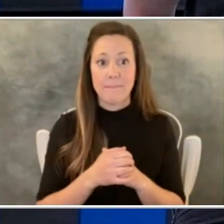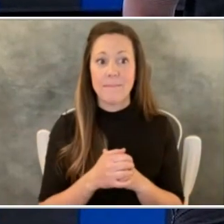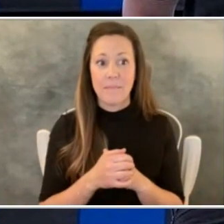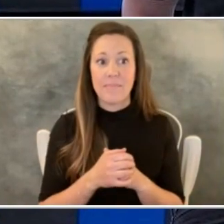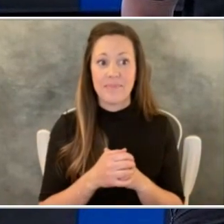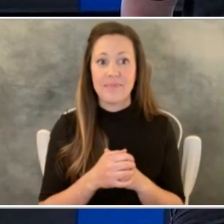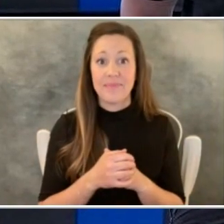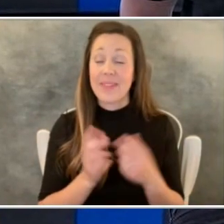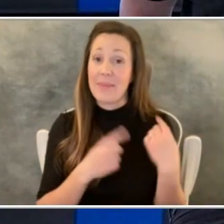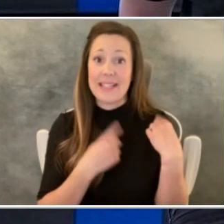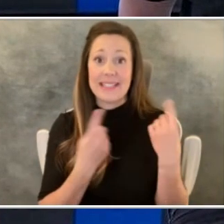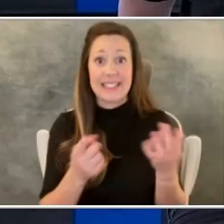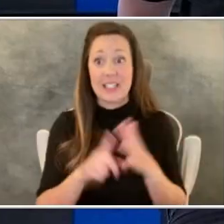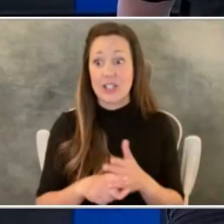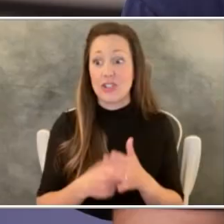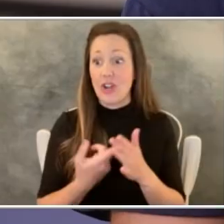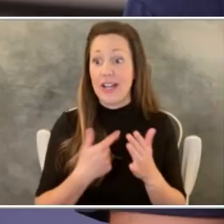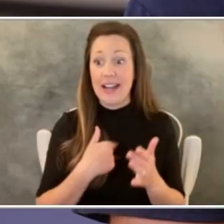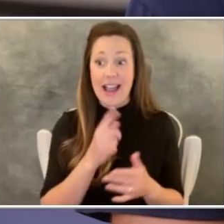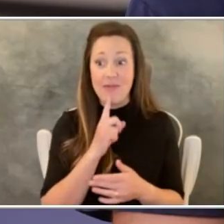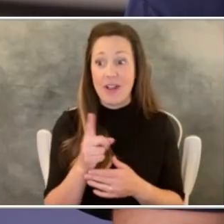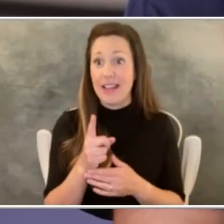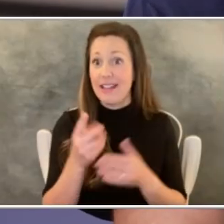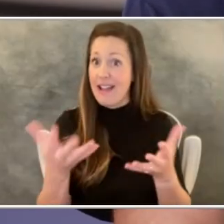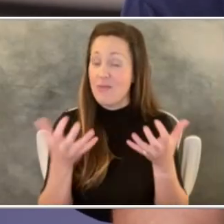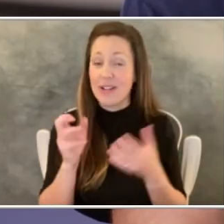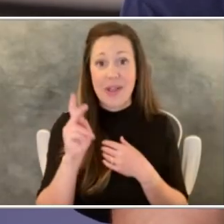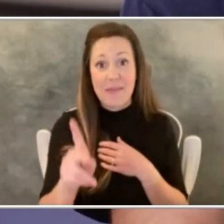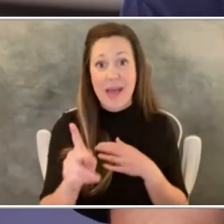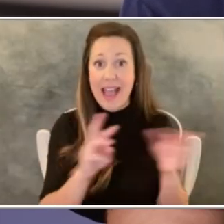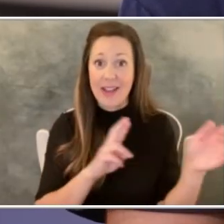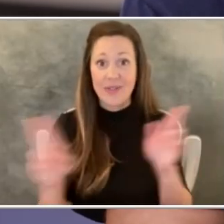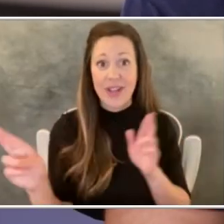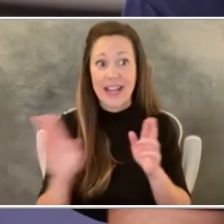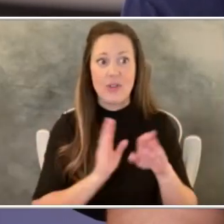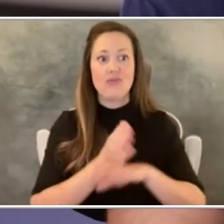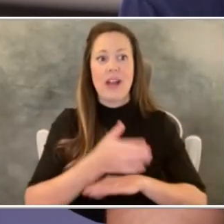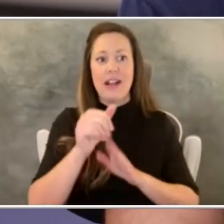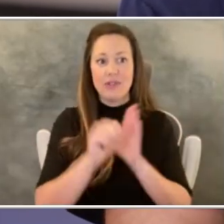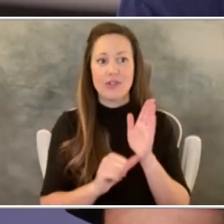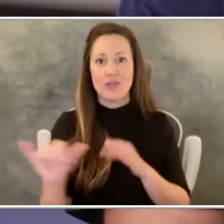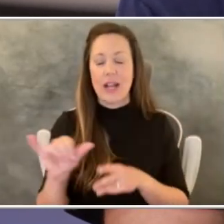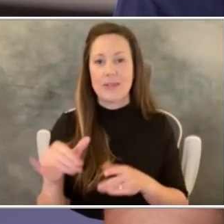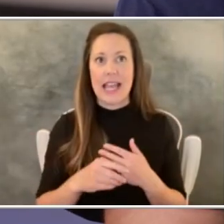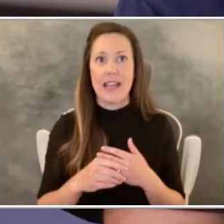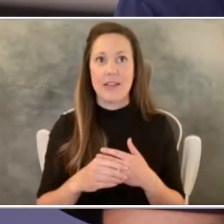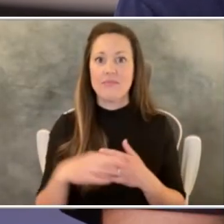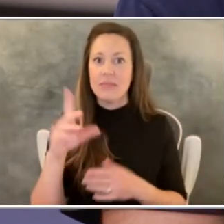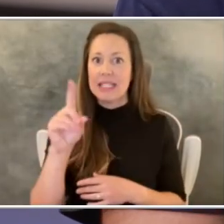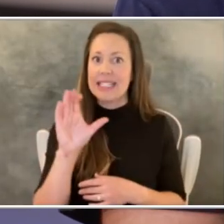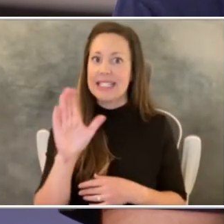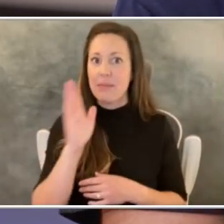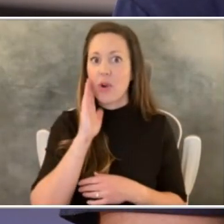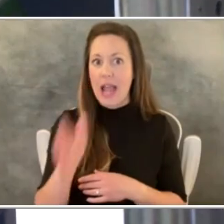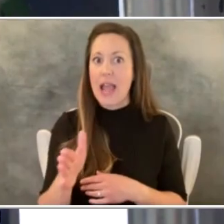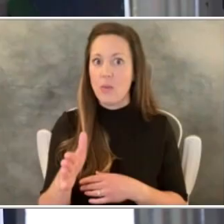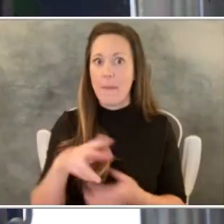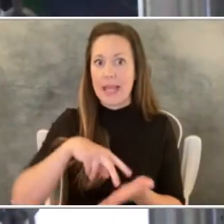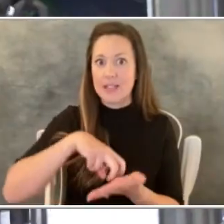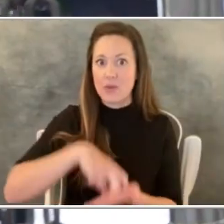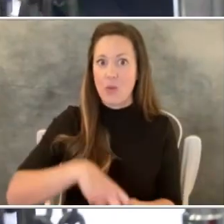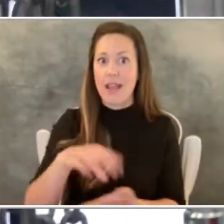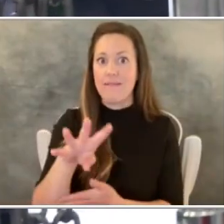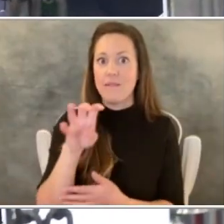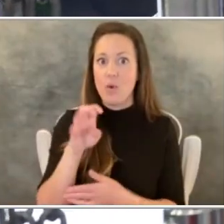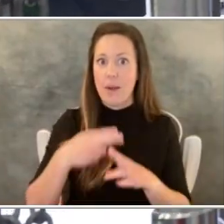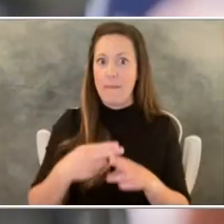on my shoulder, and I just want to get back. Right after surgery, I was saying, in December, I'm going to be squatting 400 pounds. I'm going to